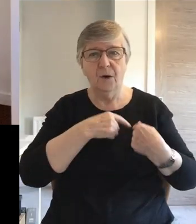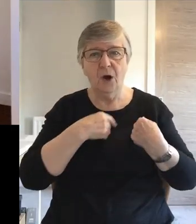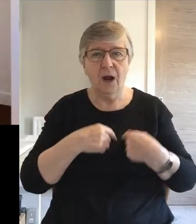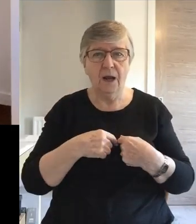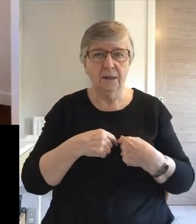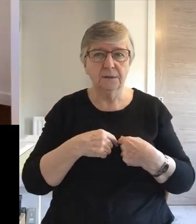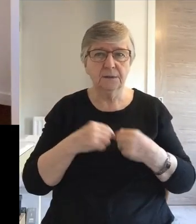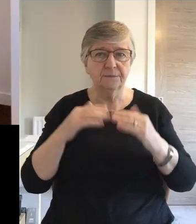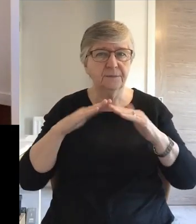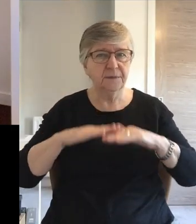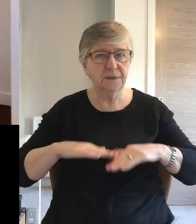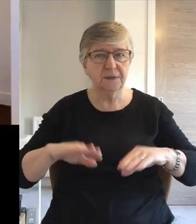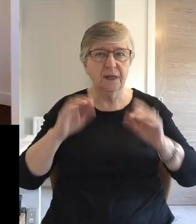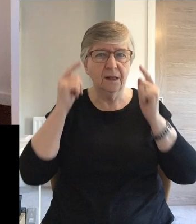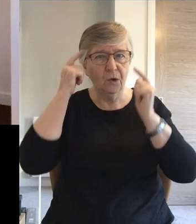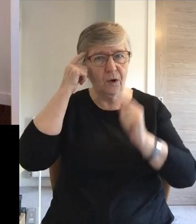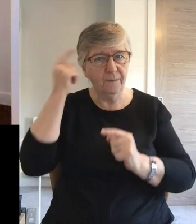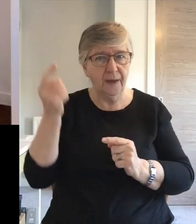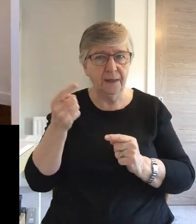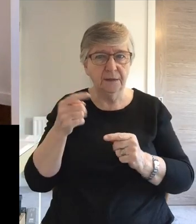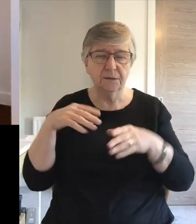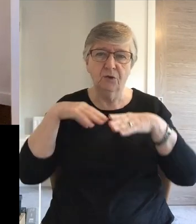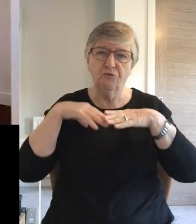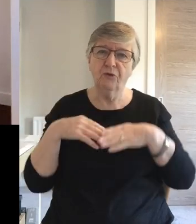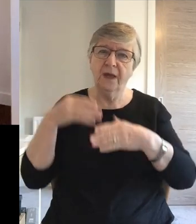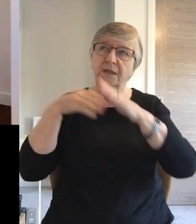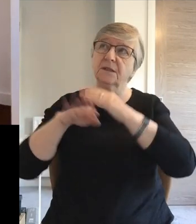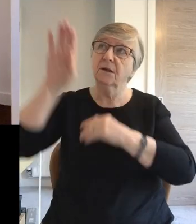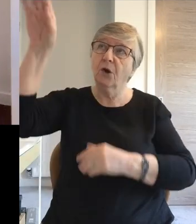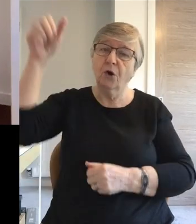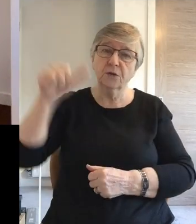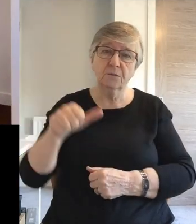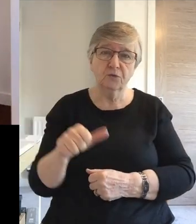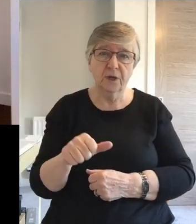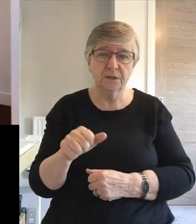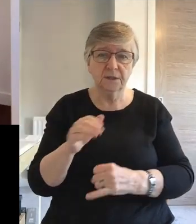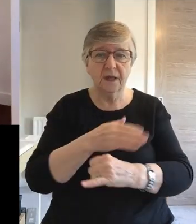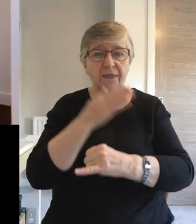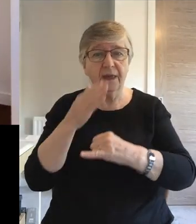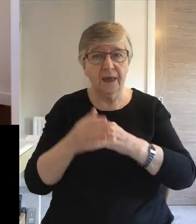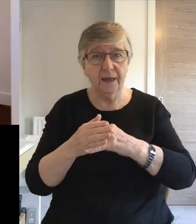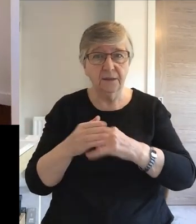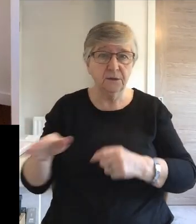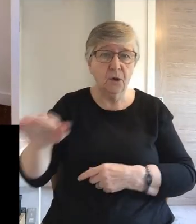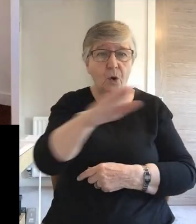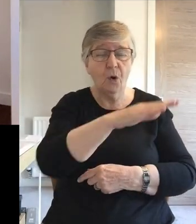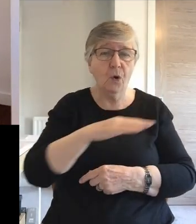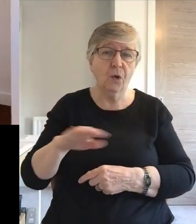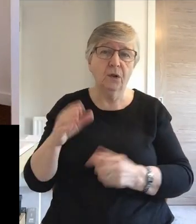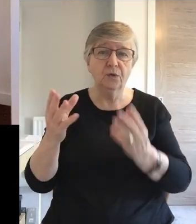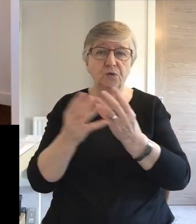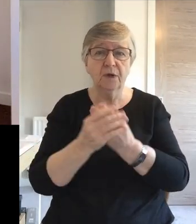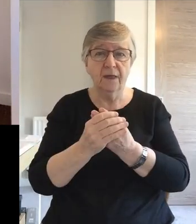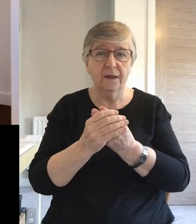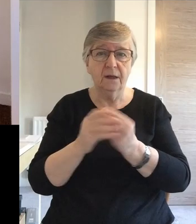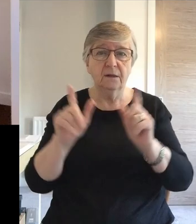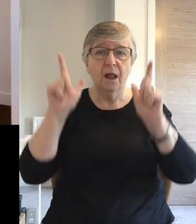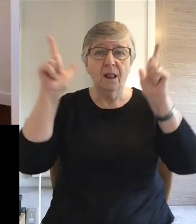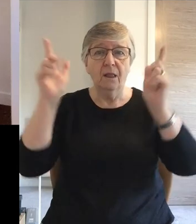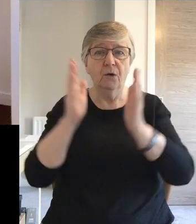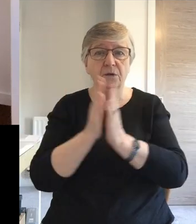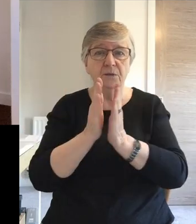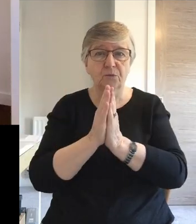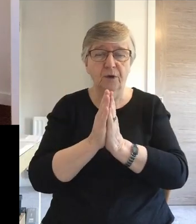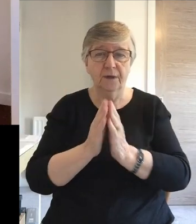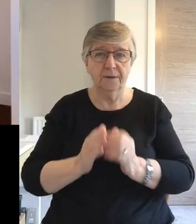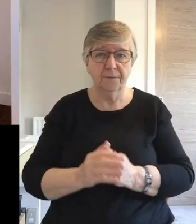our minds, and rest in God. At the end of our prayer, we'll hear the words of the Lord's Prayer, which we'll say